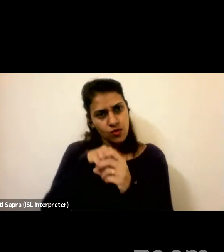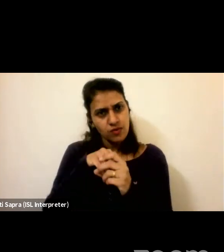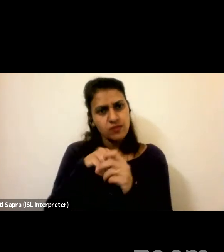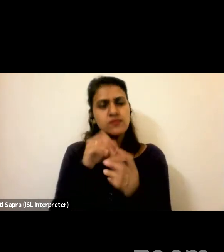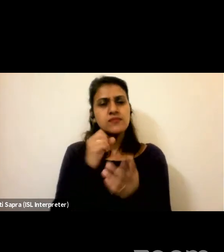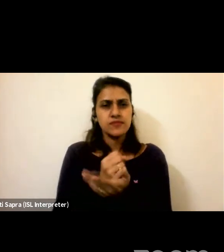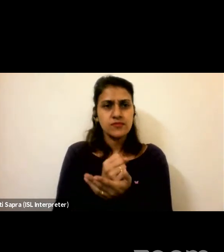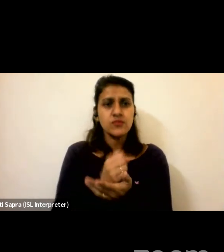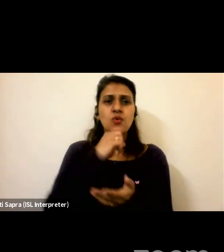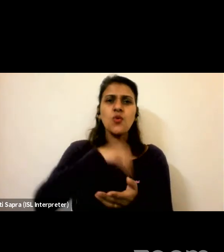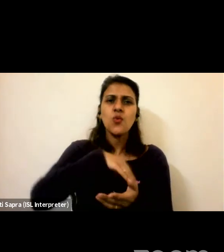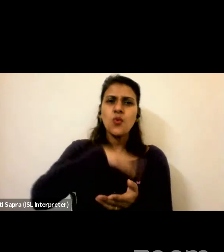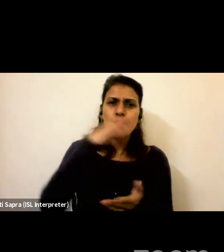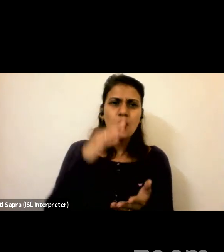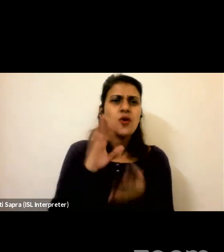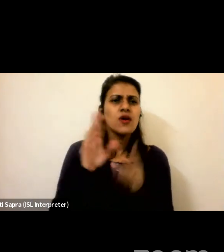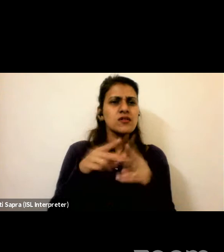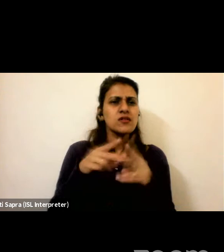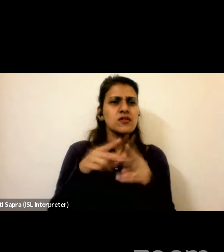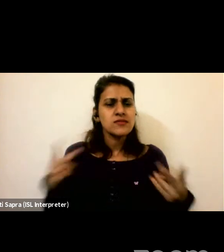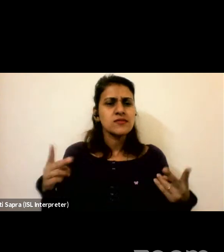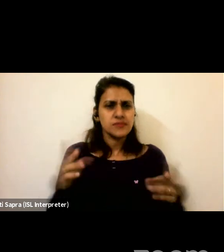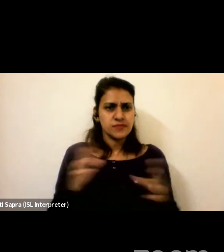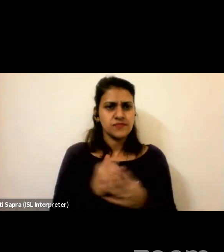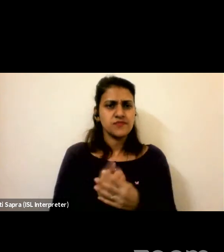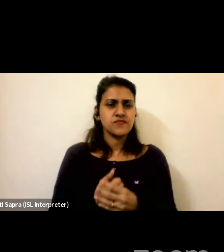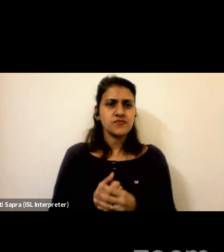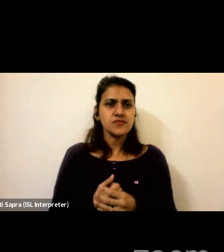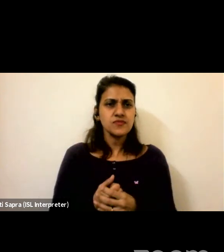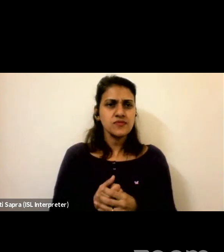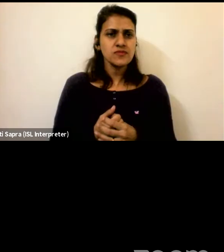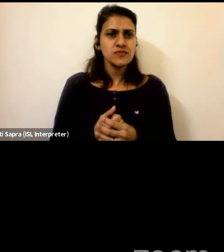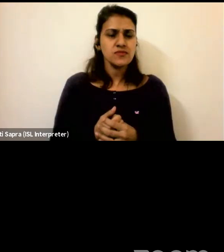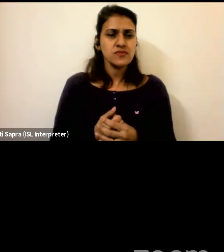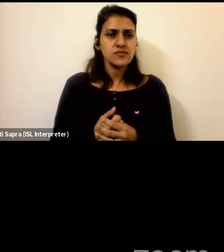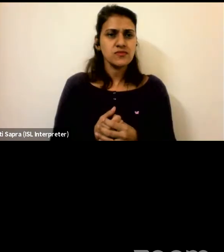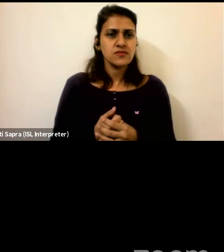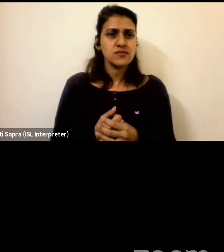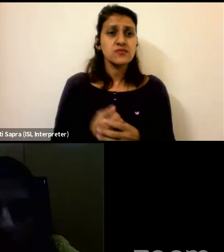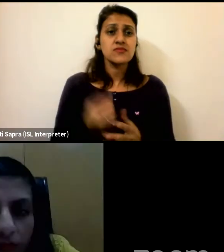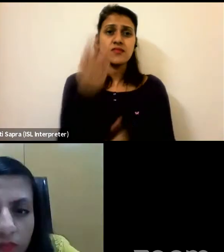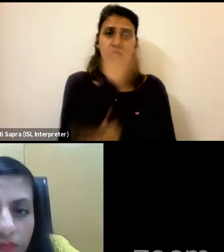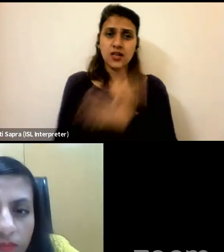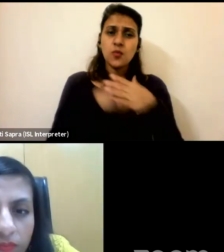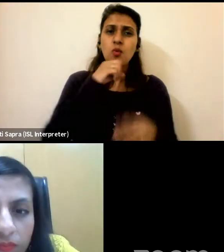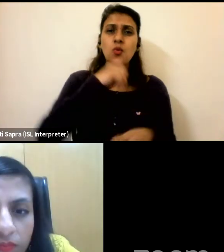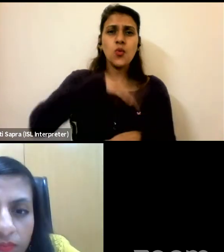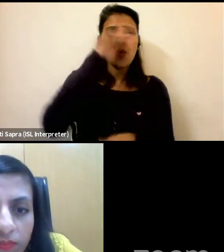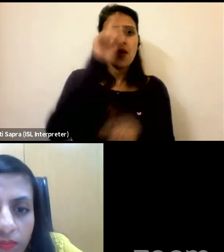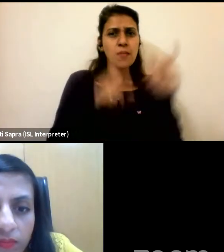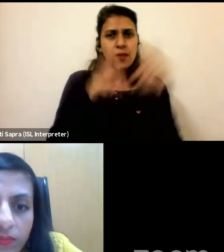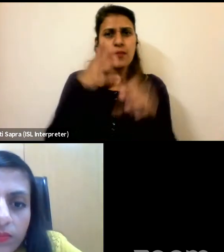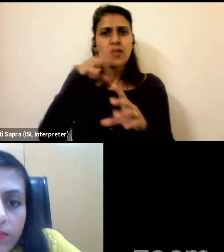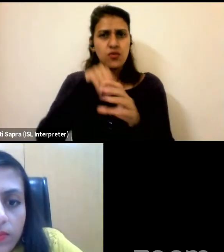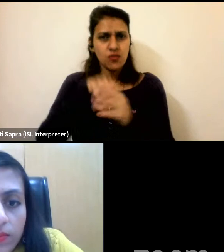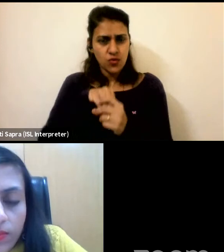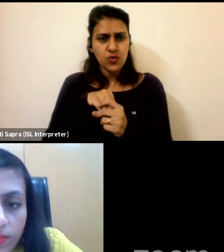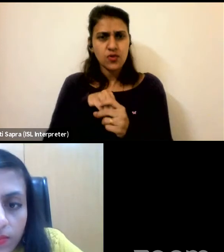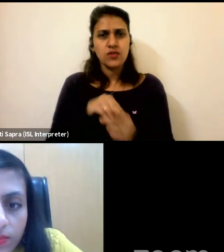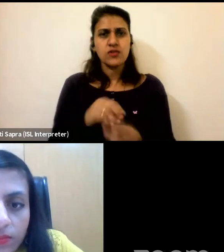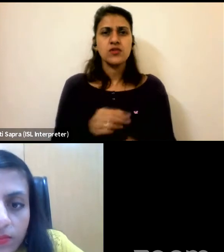also people with temporary disabilities that would perhaps constitute about 20